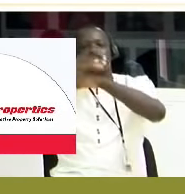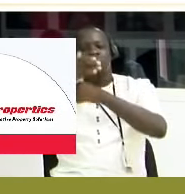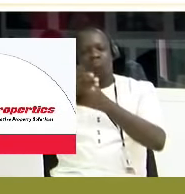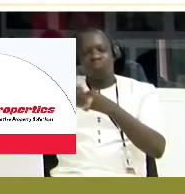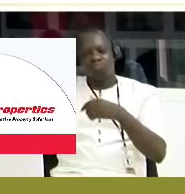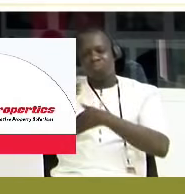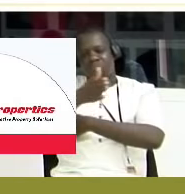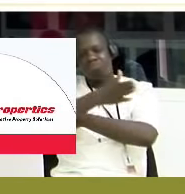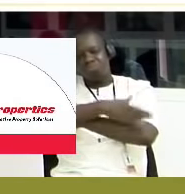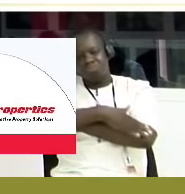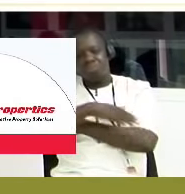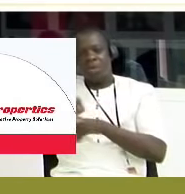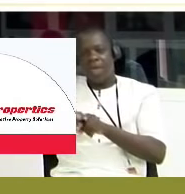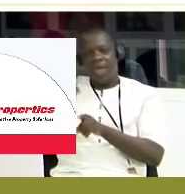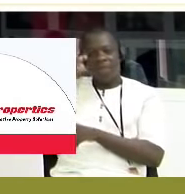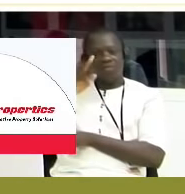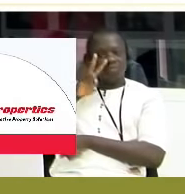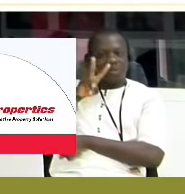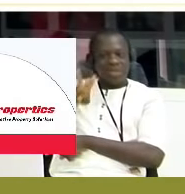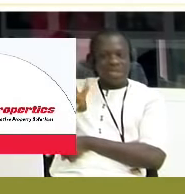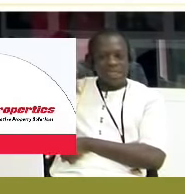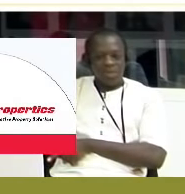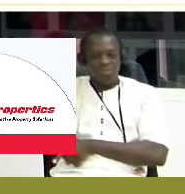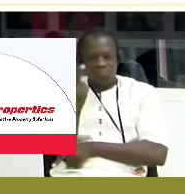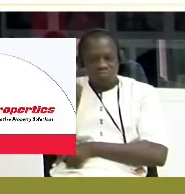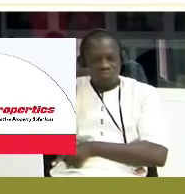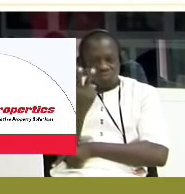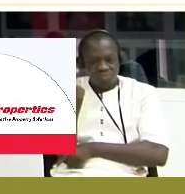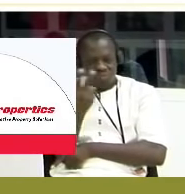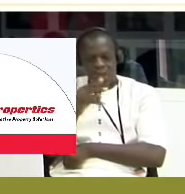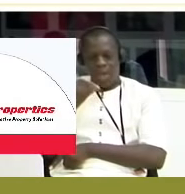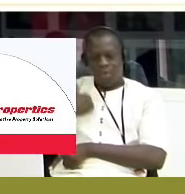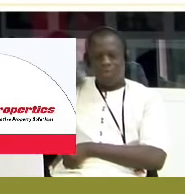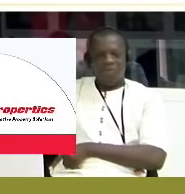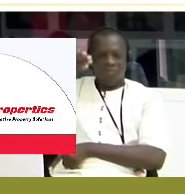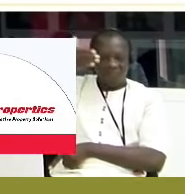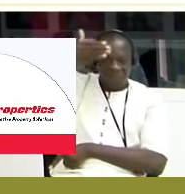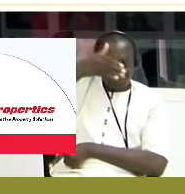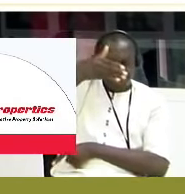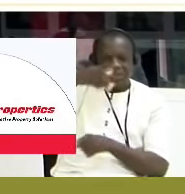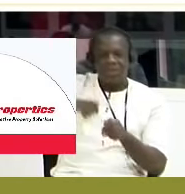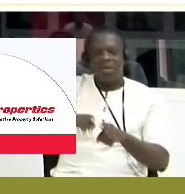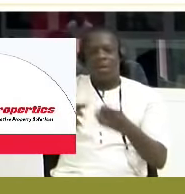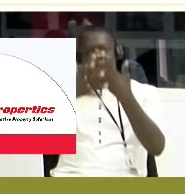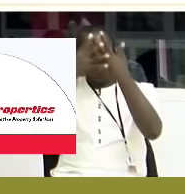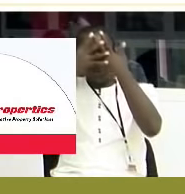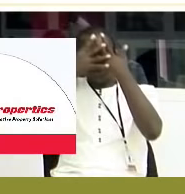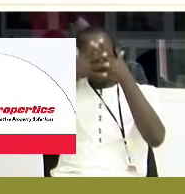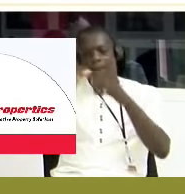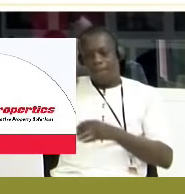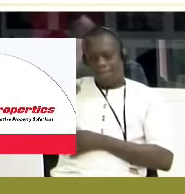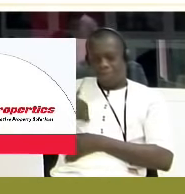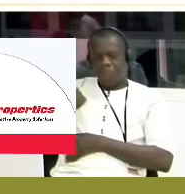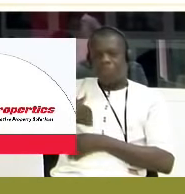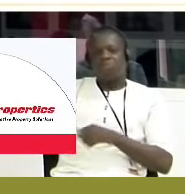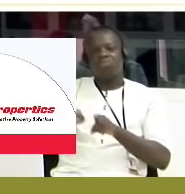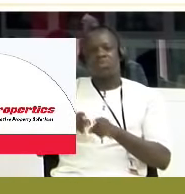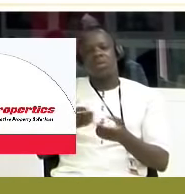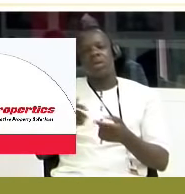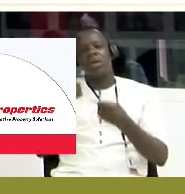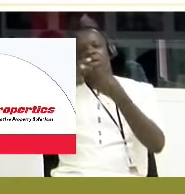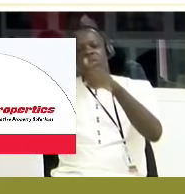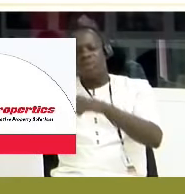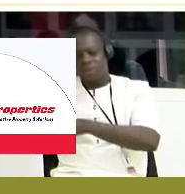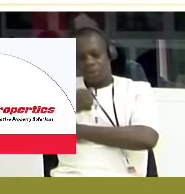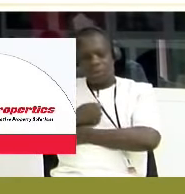people visit the inmates or the detainees, either at the maximum security or at the remand wing,